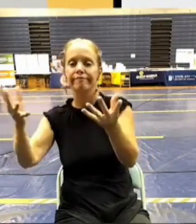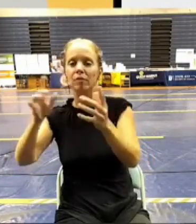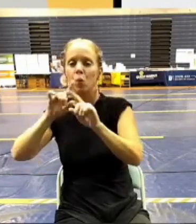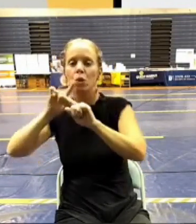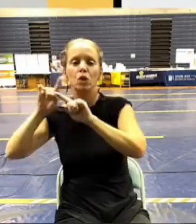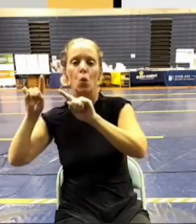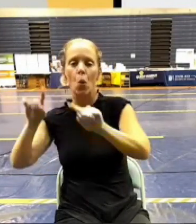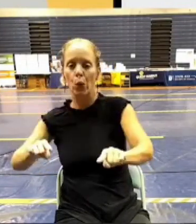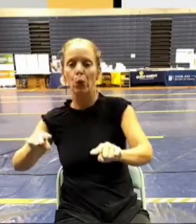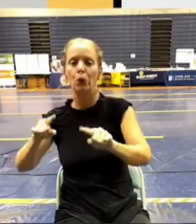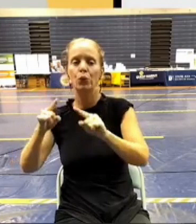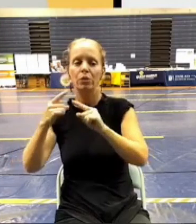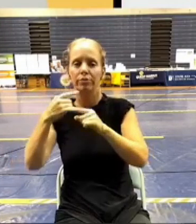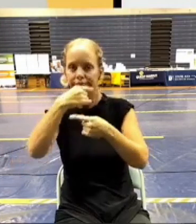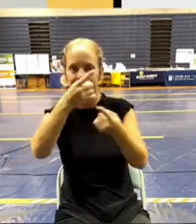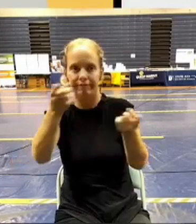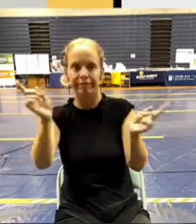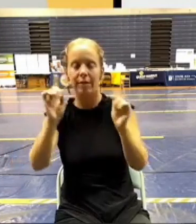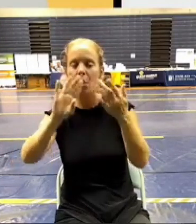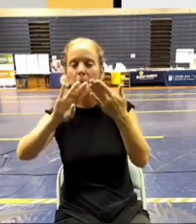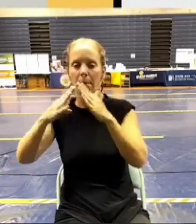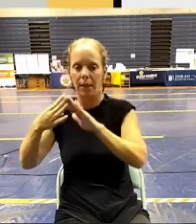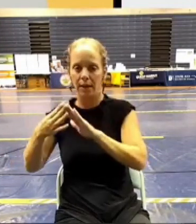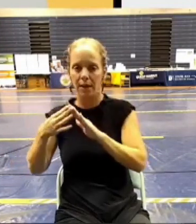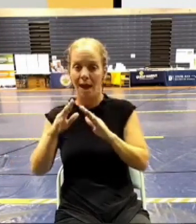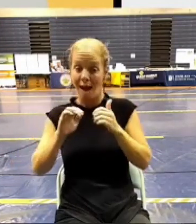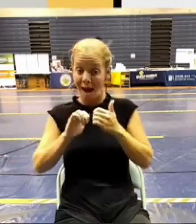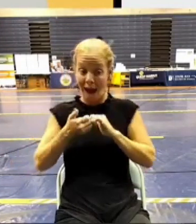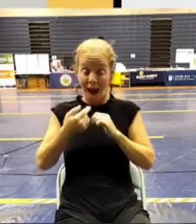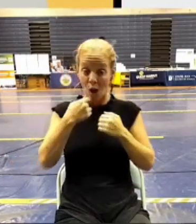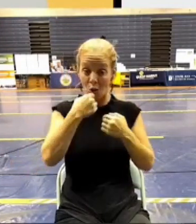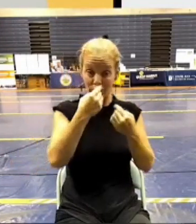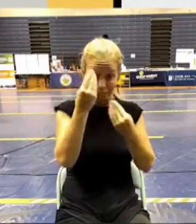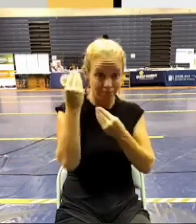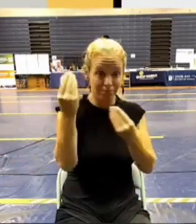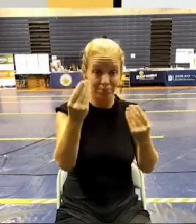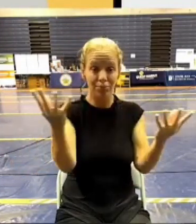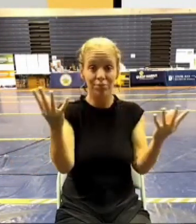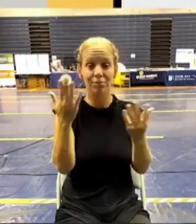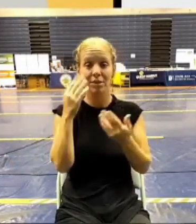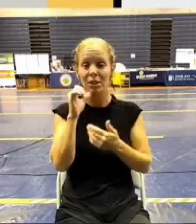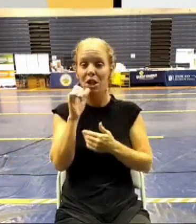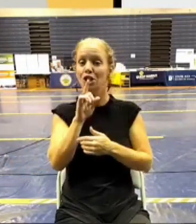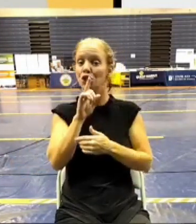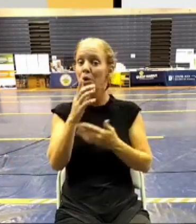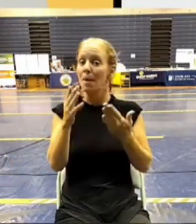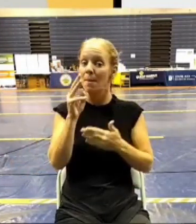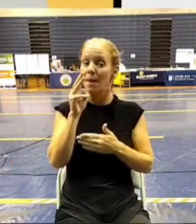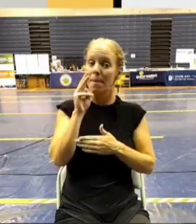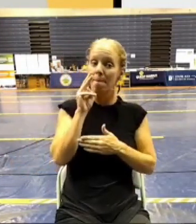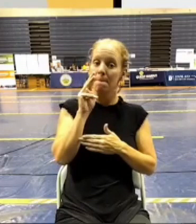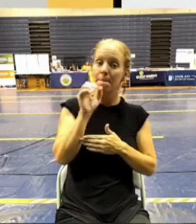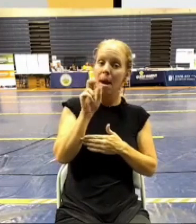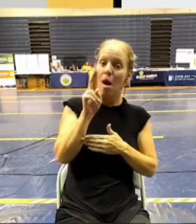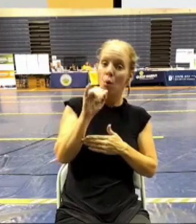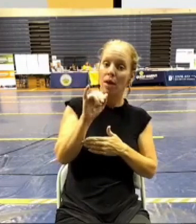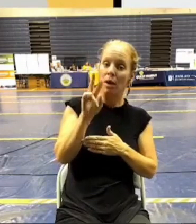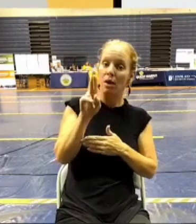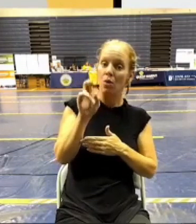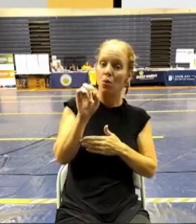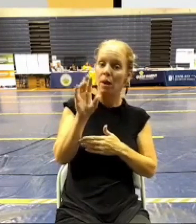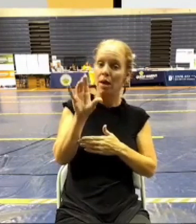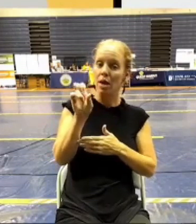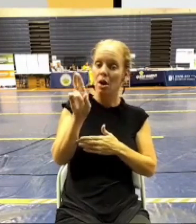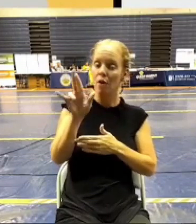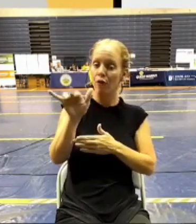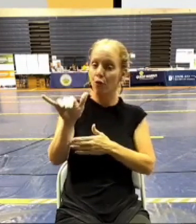survey public. How we do that, we're not sure yet. We're looking at maybe the Maui Recovery site or other means to share that